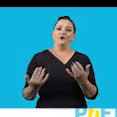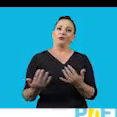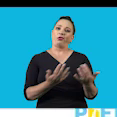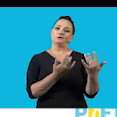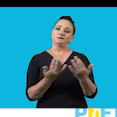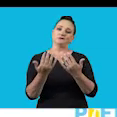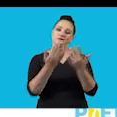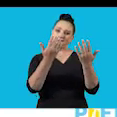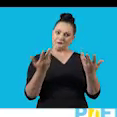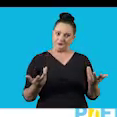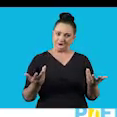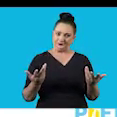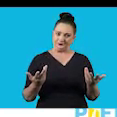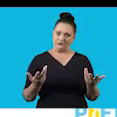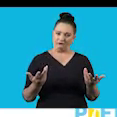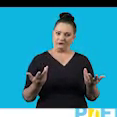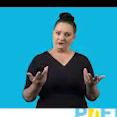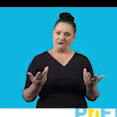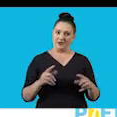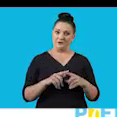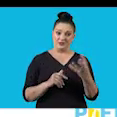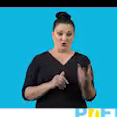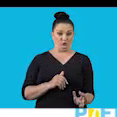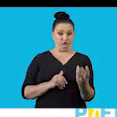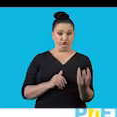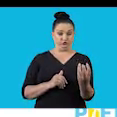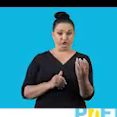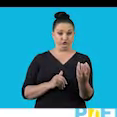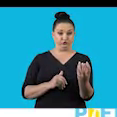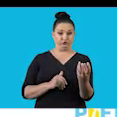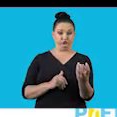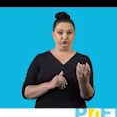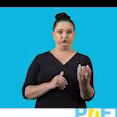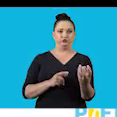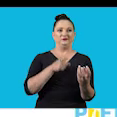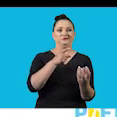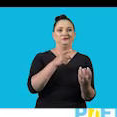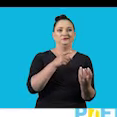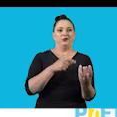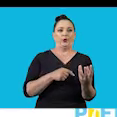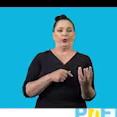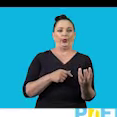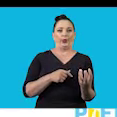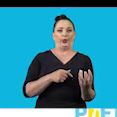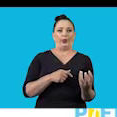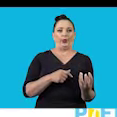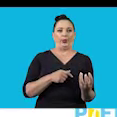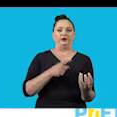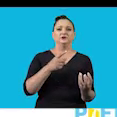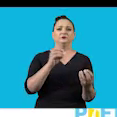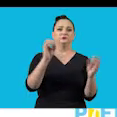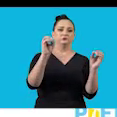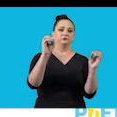gaseous phase. So now what happens if we were to remove this temperature? So the particles are starting from a gaseous phase.